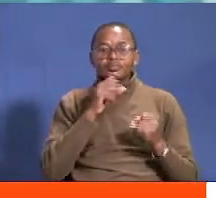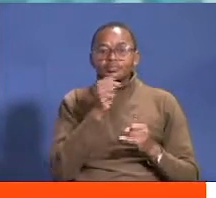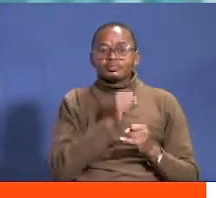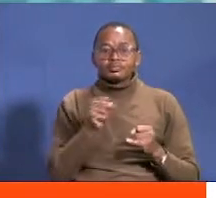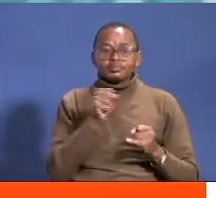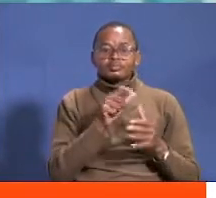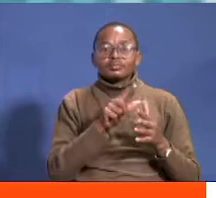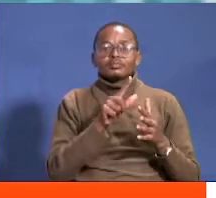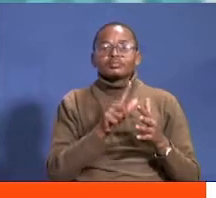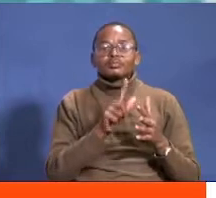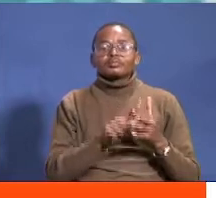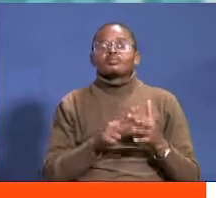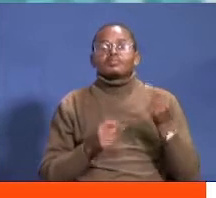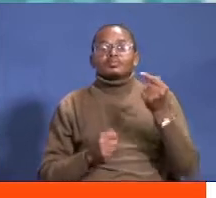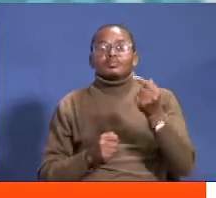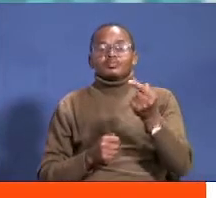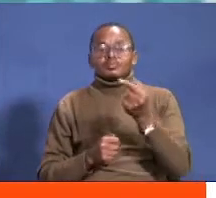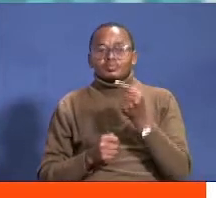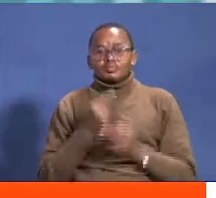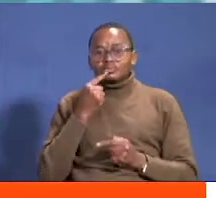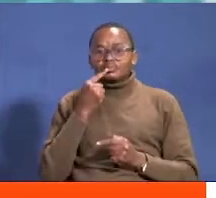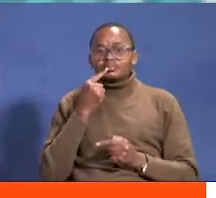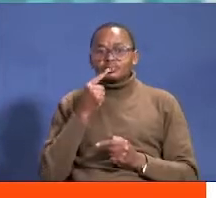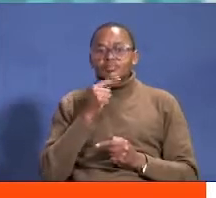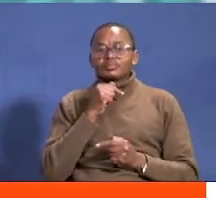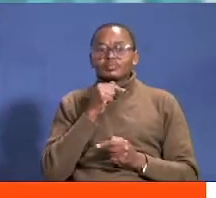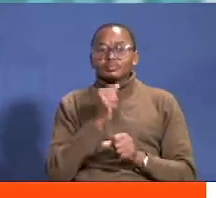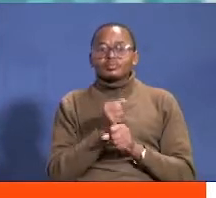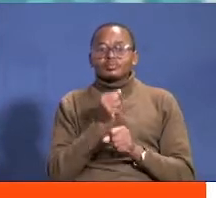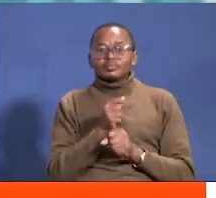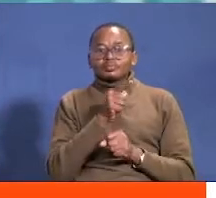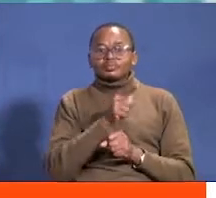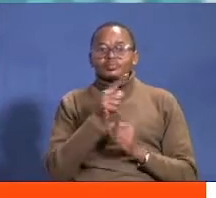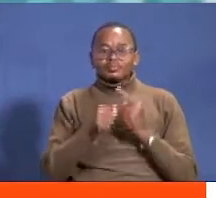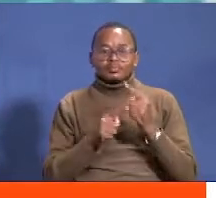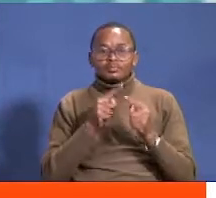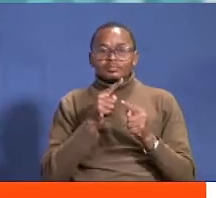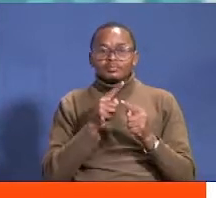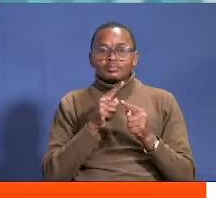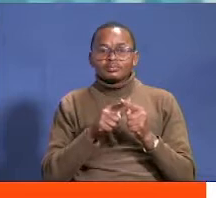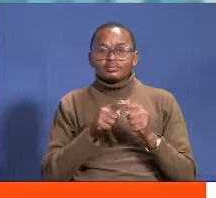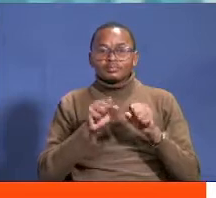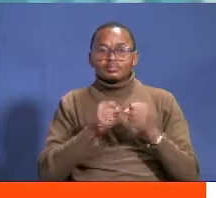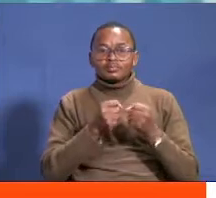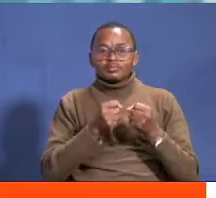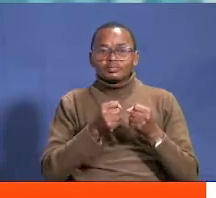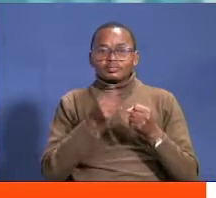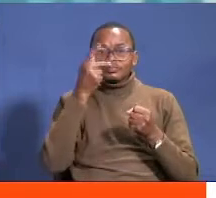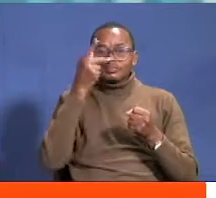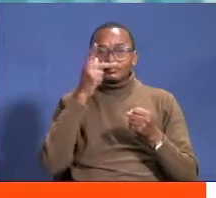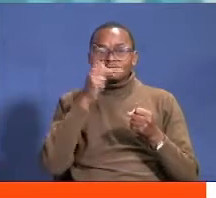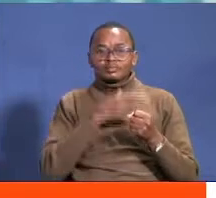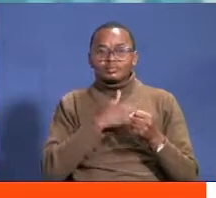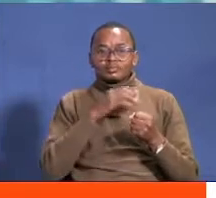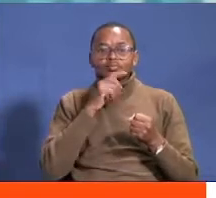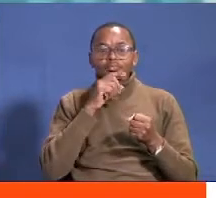then now your grandson tells you, don't do this and that. When you pollute environment, it becomes dangerous. You realize that when